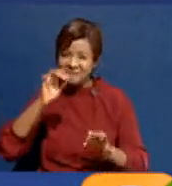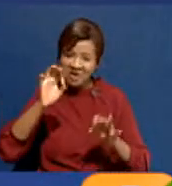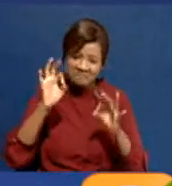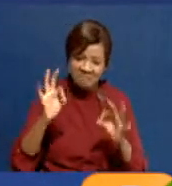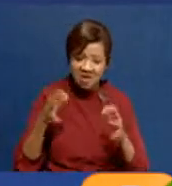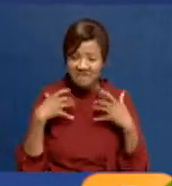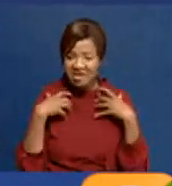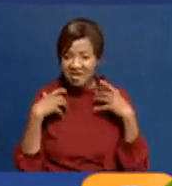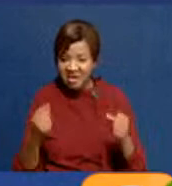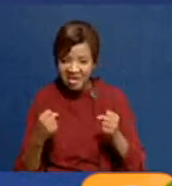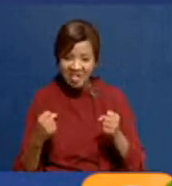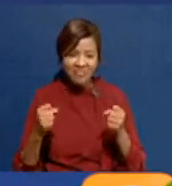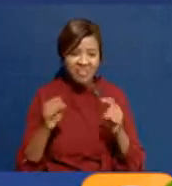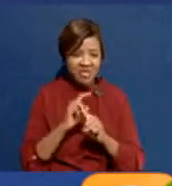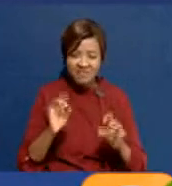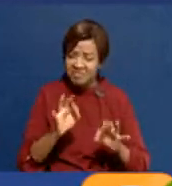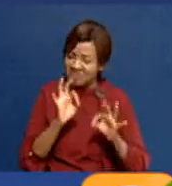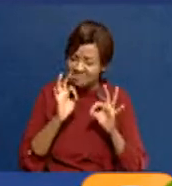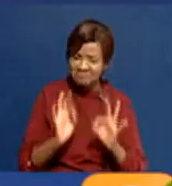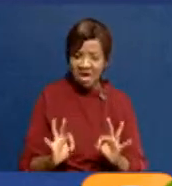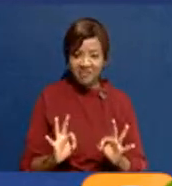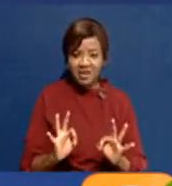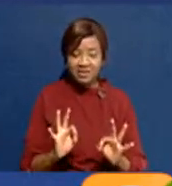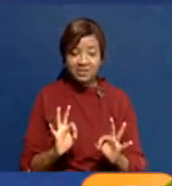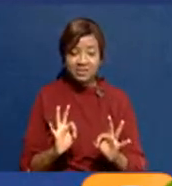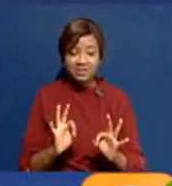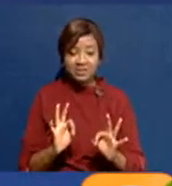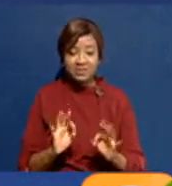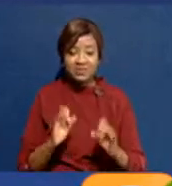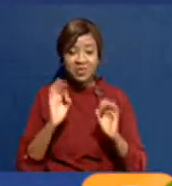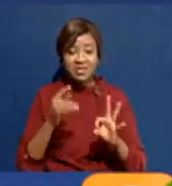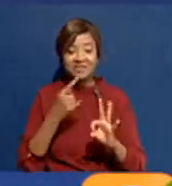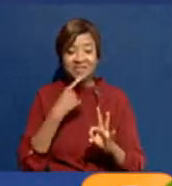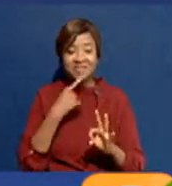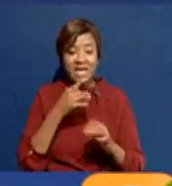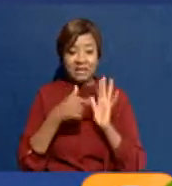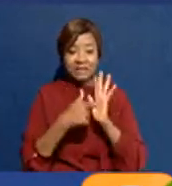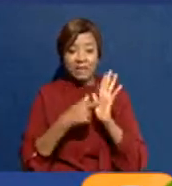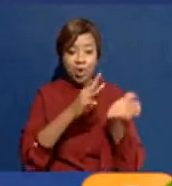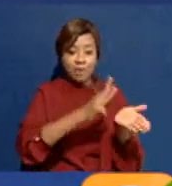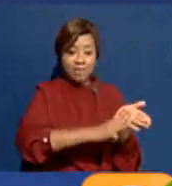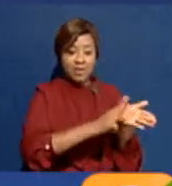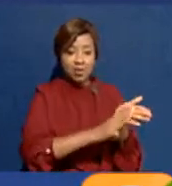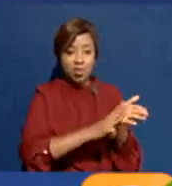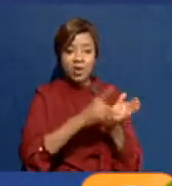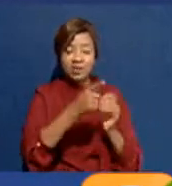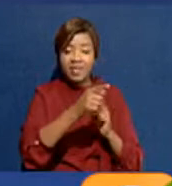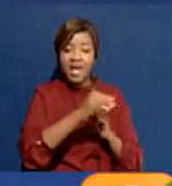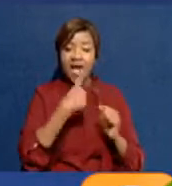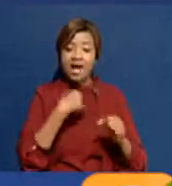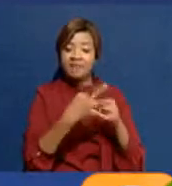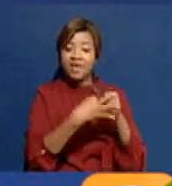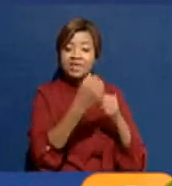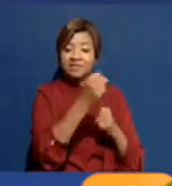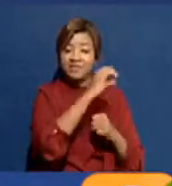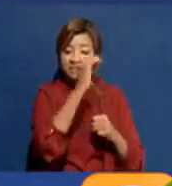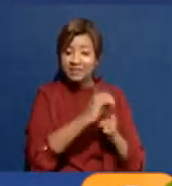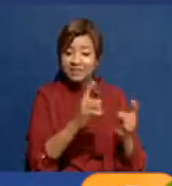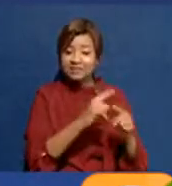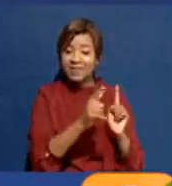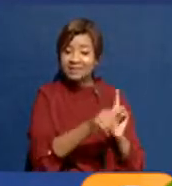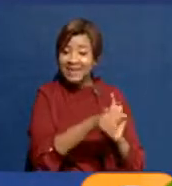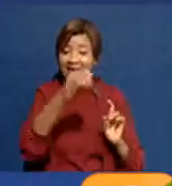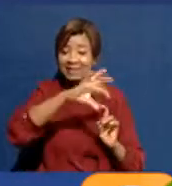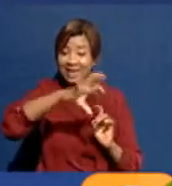that we still have the percentages, we are talking about, like in Migori, we have 85%. In counties like the northern counties, we even